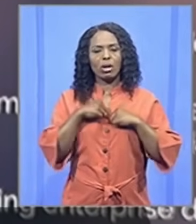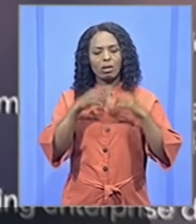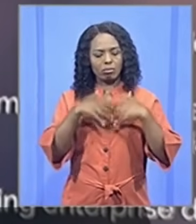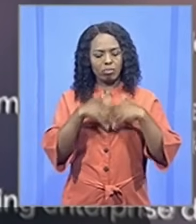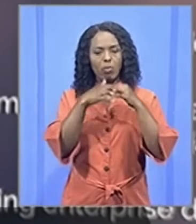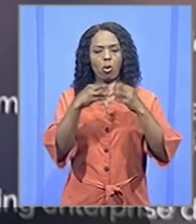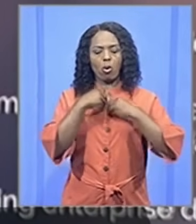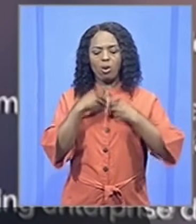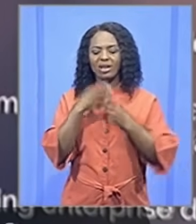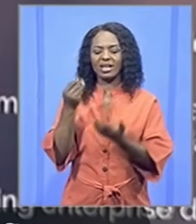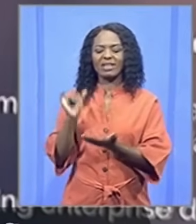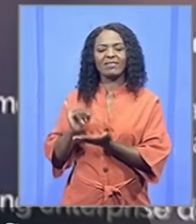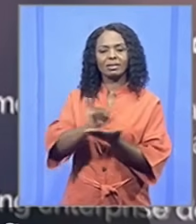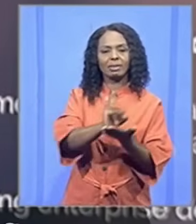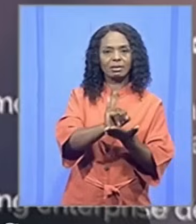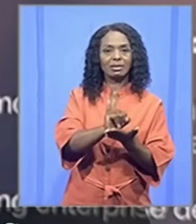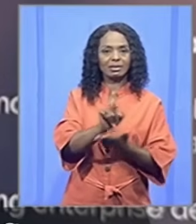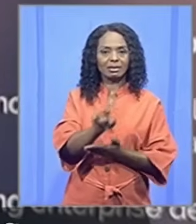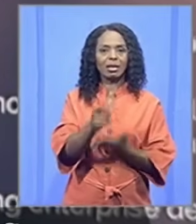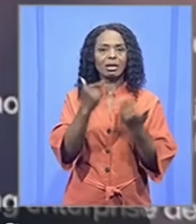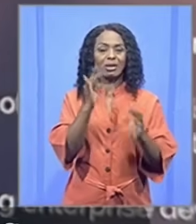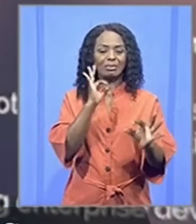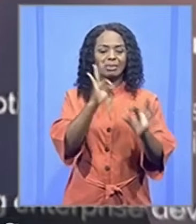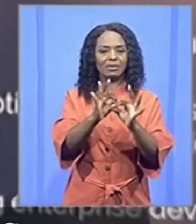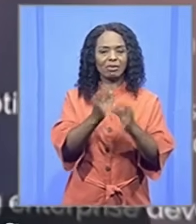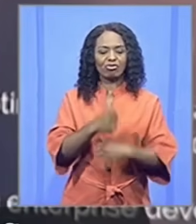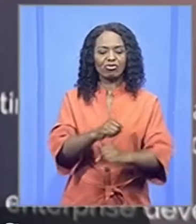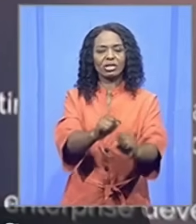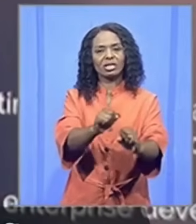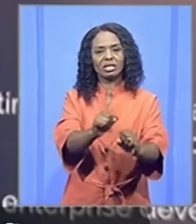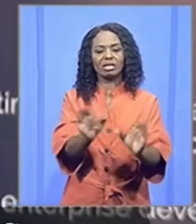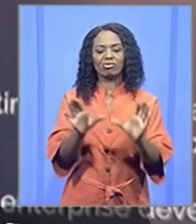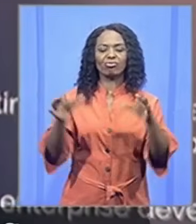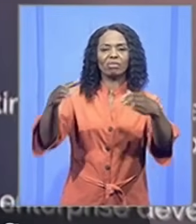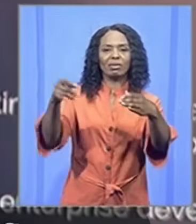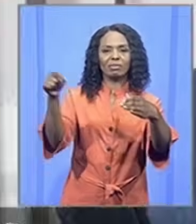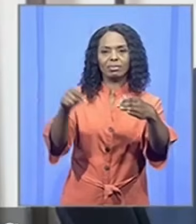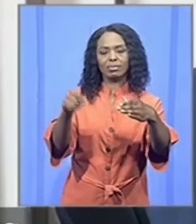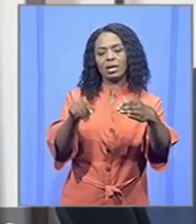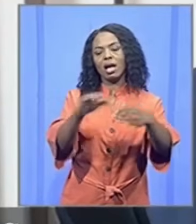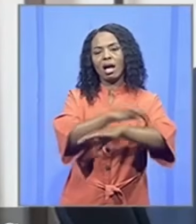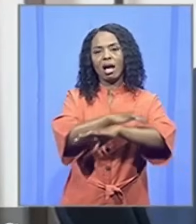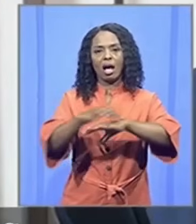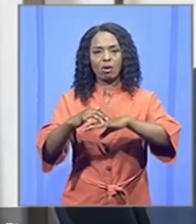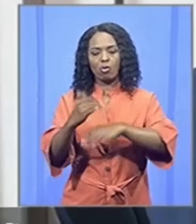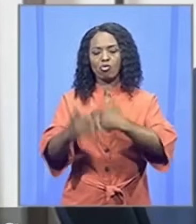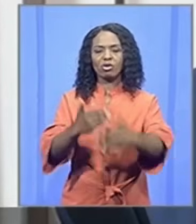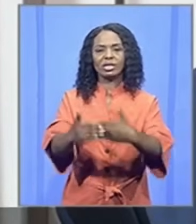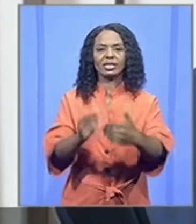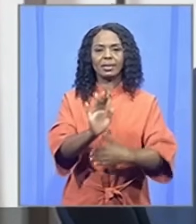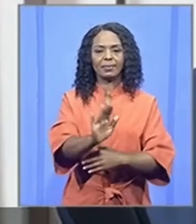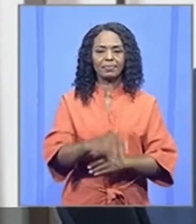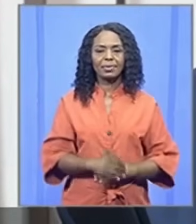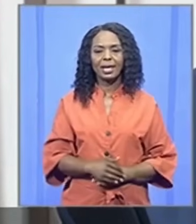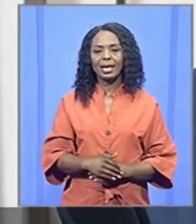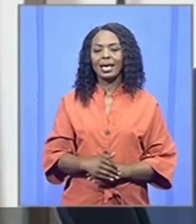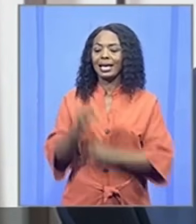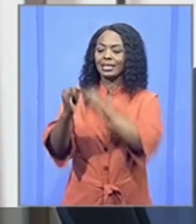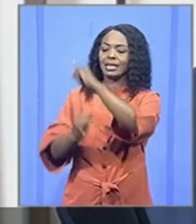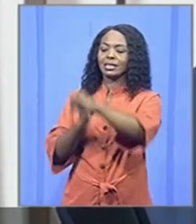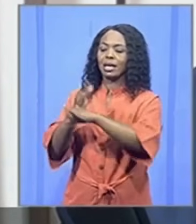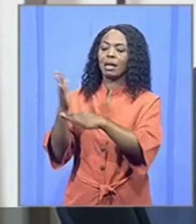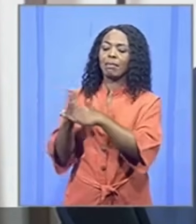investment pipeline, specifically for a strategic sector which is agro-processing. Having a strong international partner, and we're